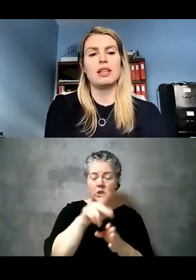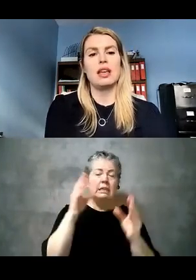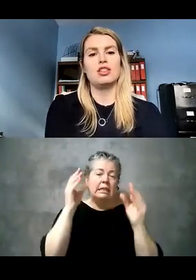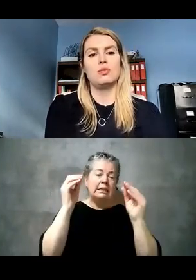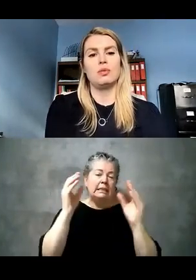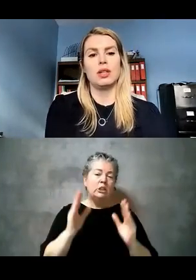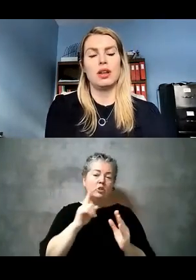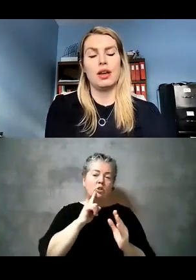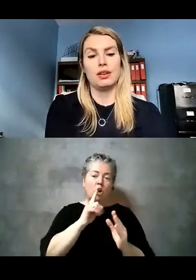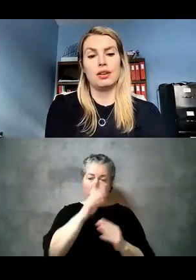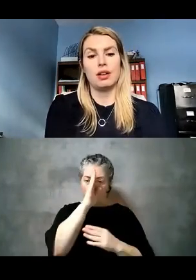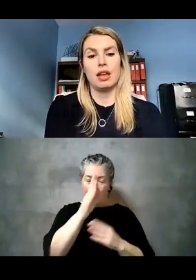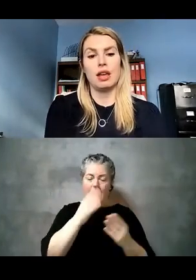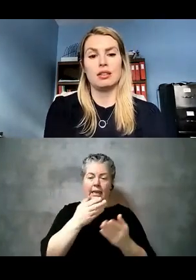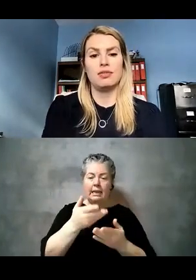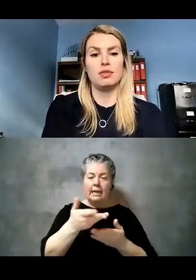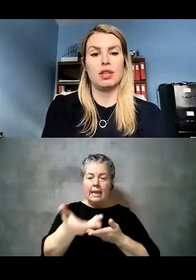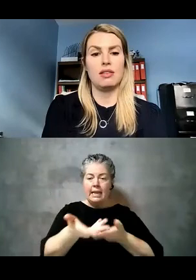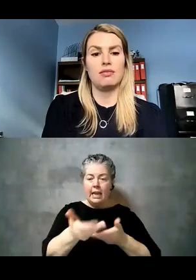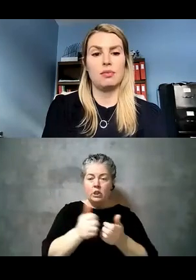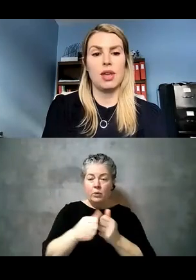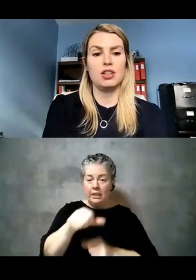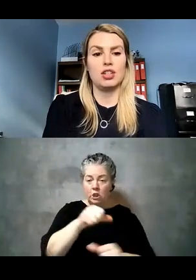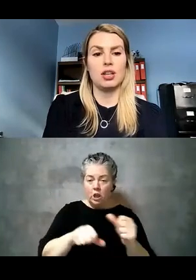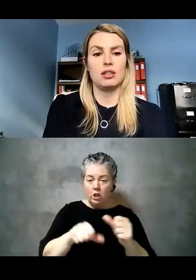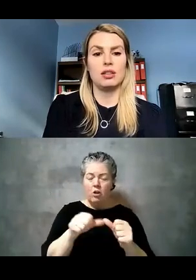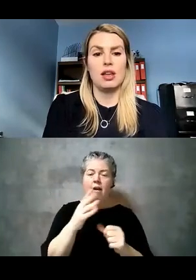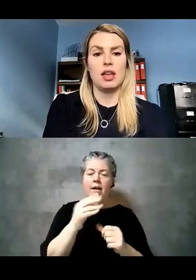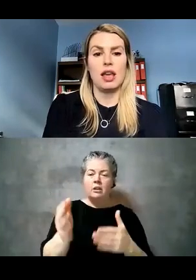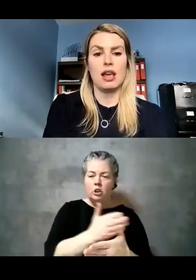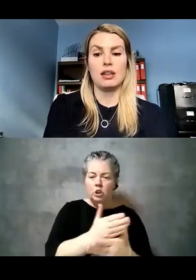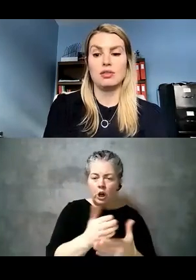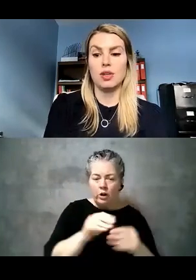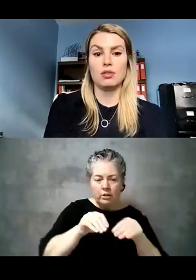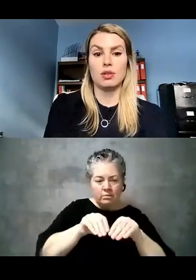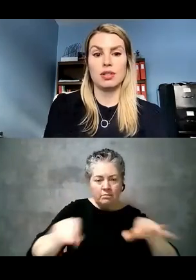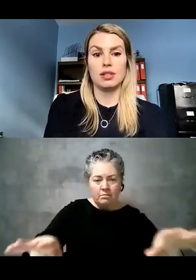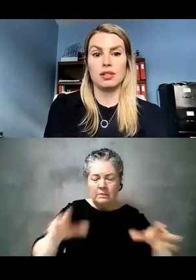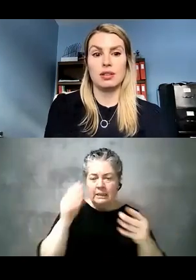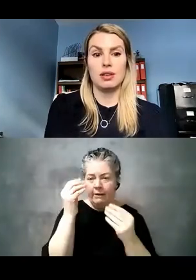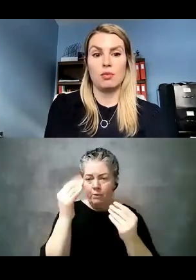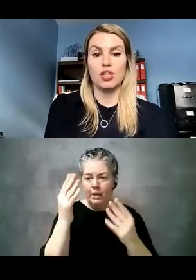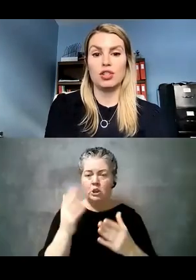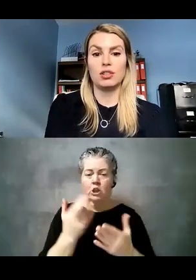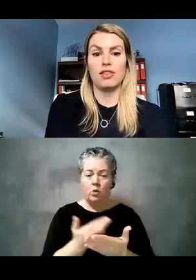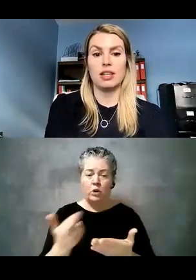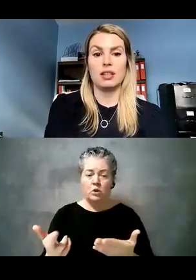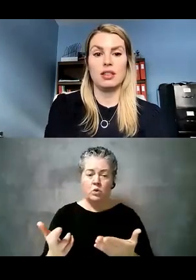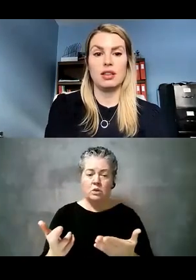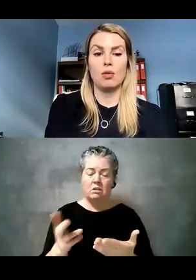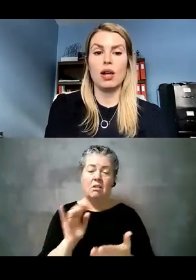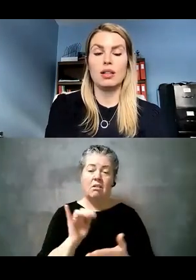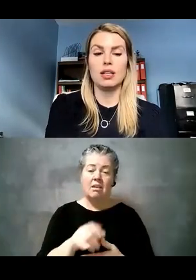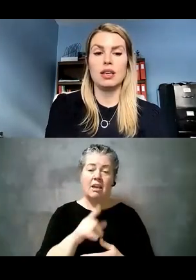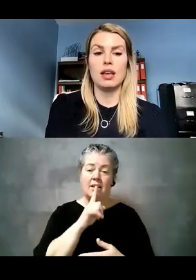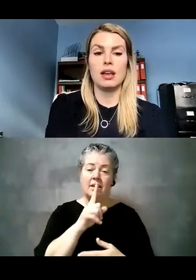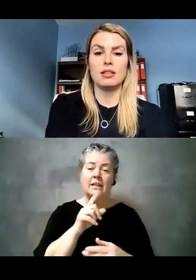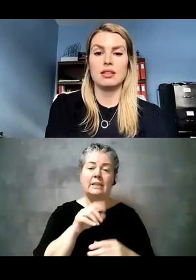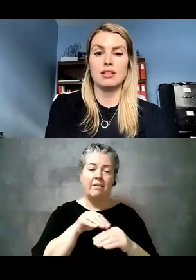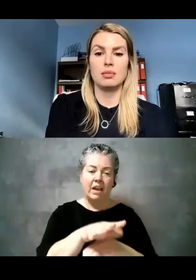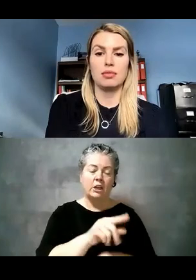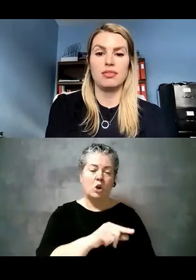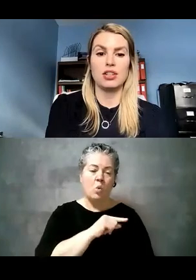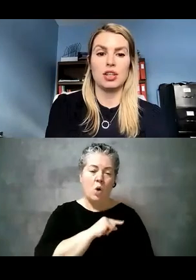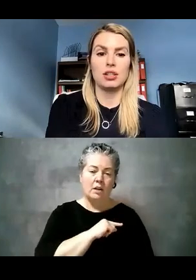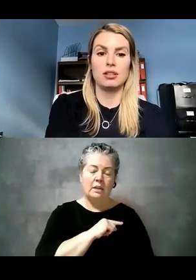directly engaging with one another and diffusing information and resources. which is affecting the quality and